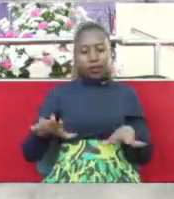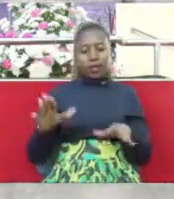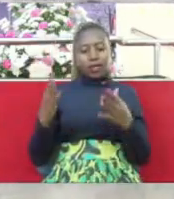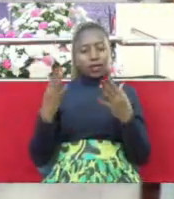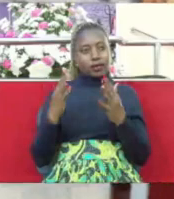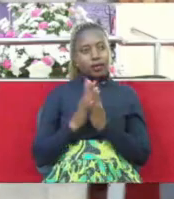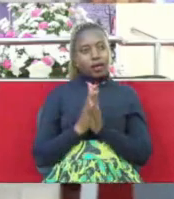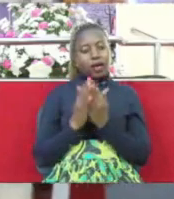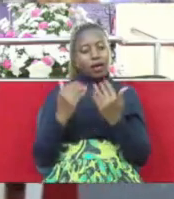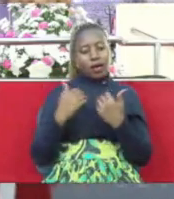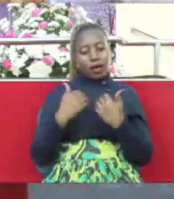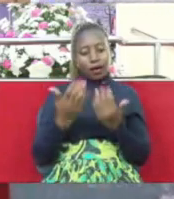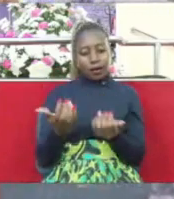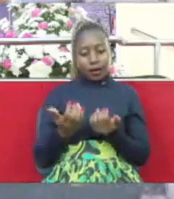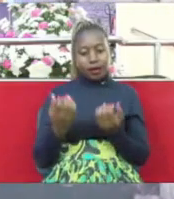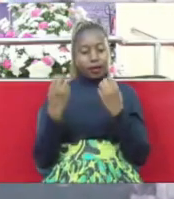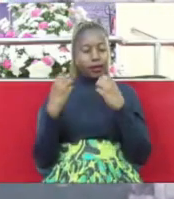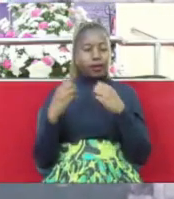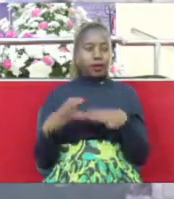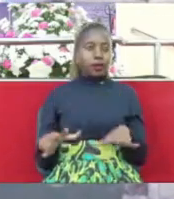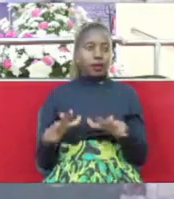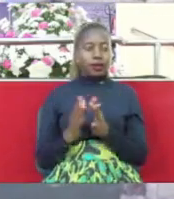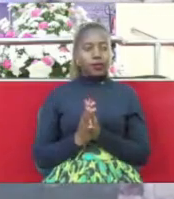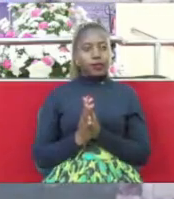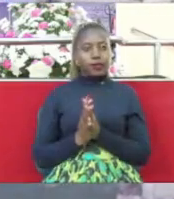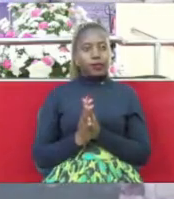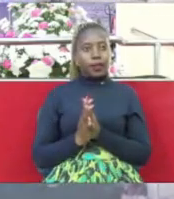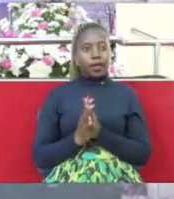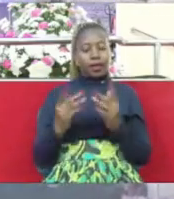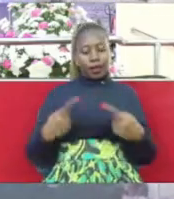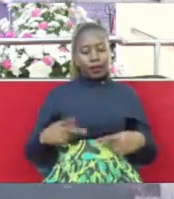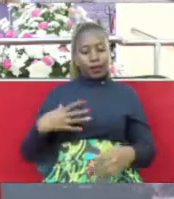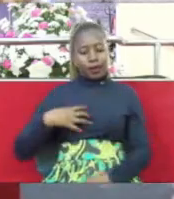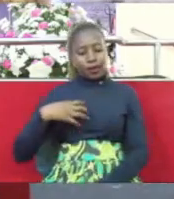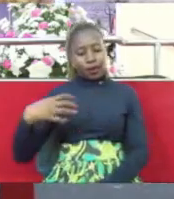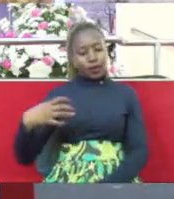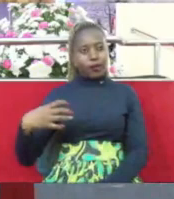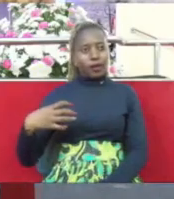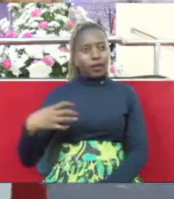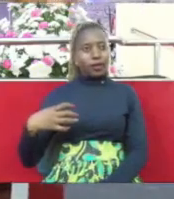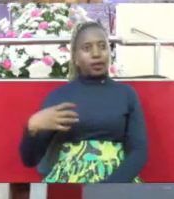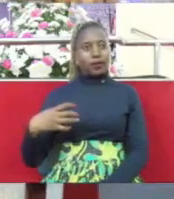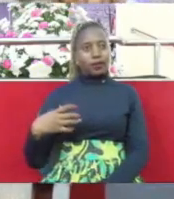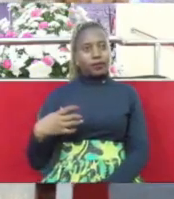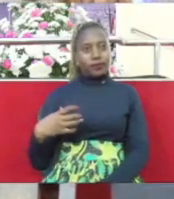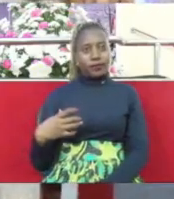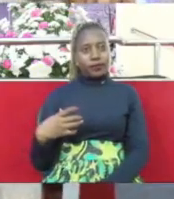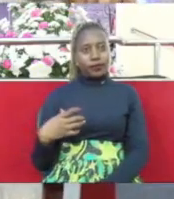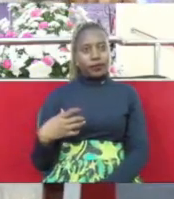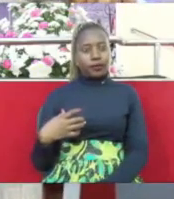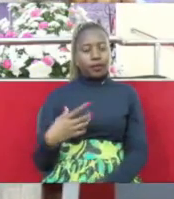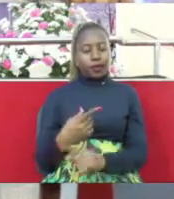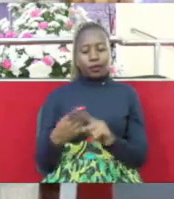walikuwa wamebarikiwa hivi na Bwana kwamba hawakuhitaji chochote. They were wealthy in terms of property. Walikuwa na mali.